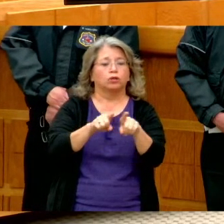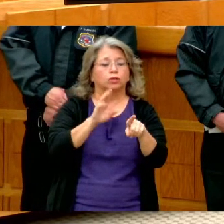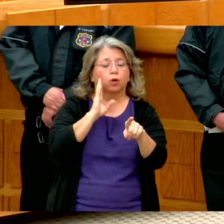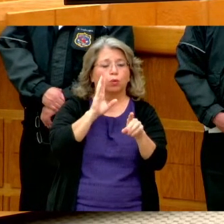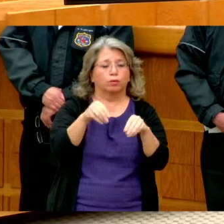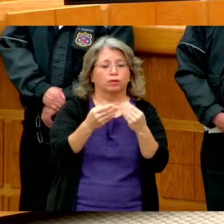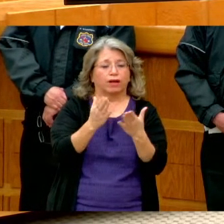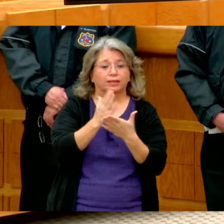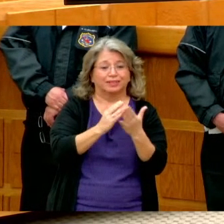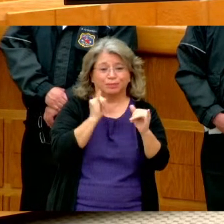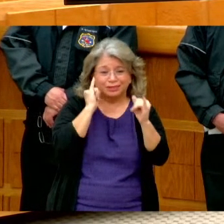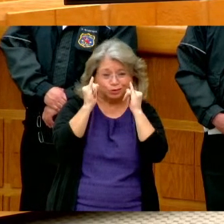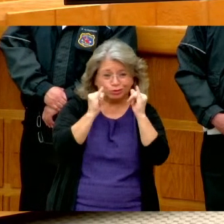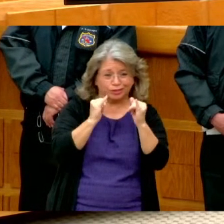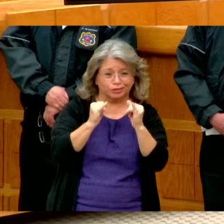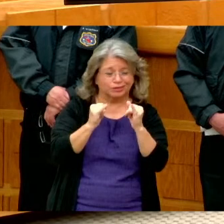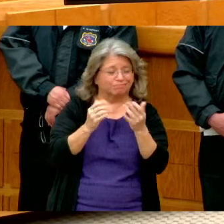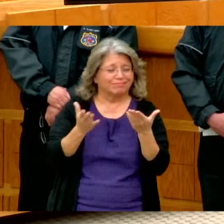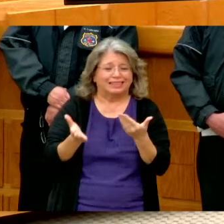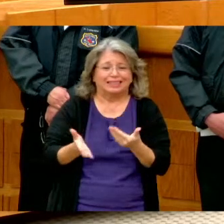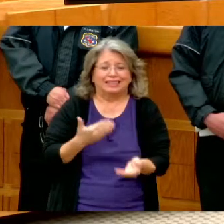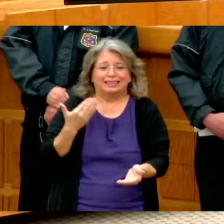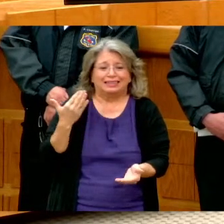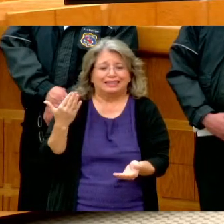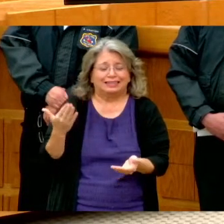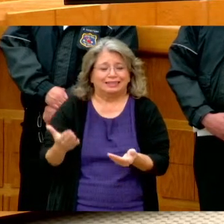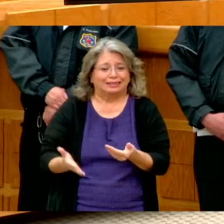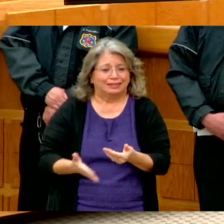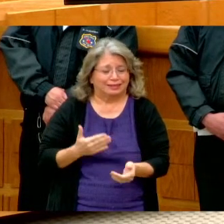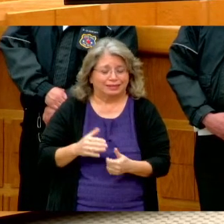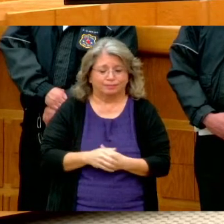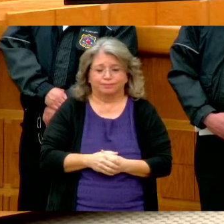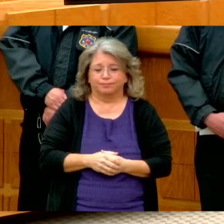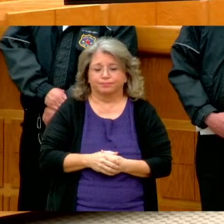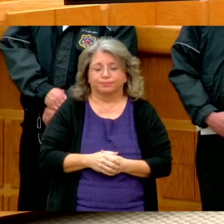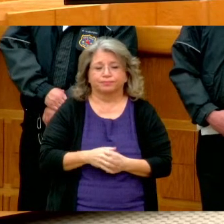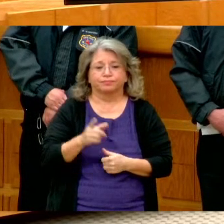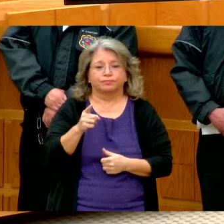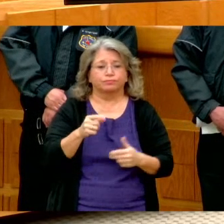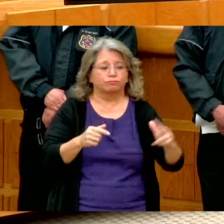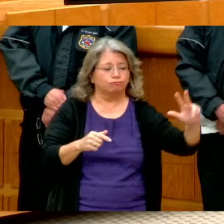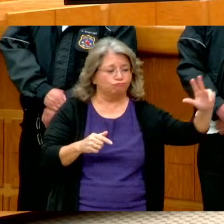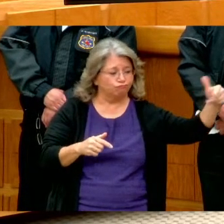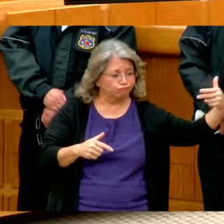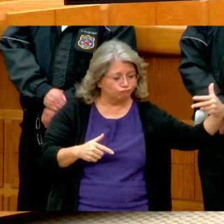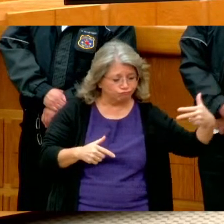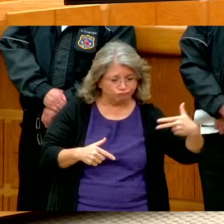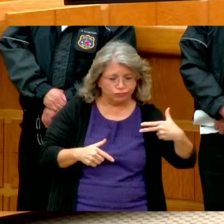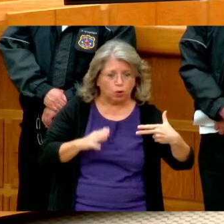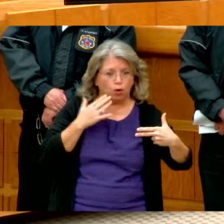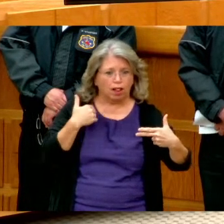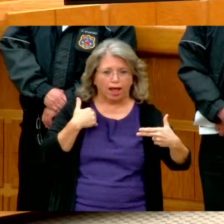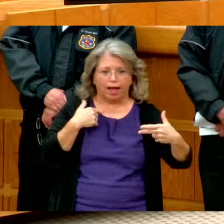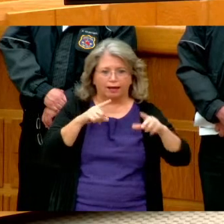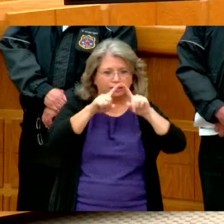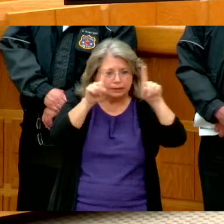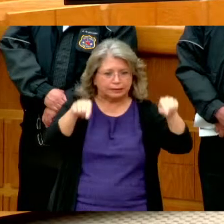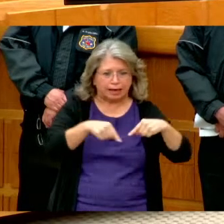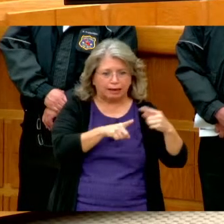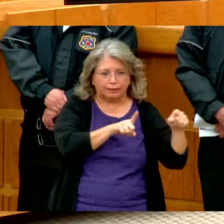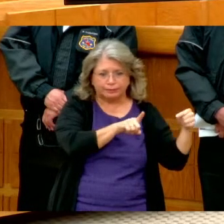From there, it's easy. You get into the location, you follow the arrows to the Richard Borchard